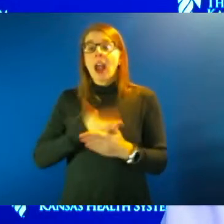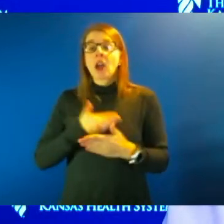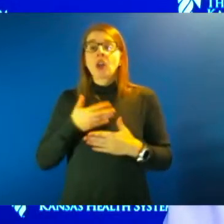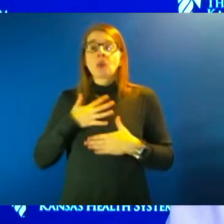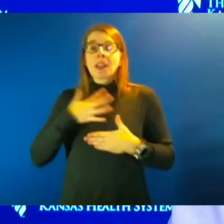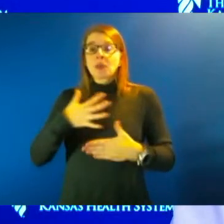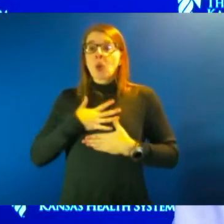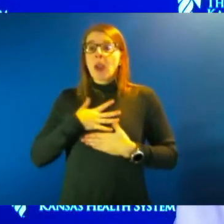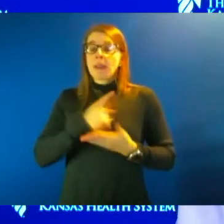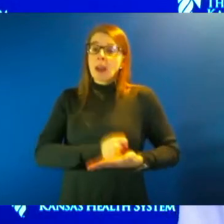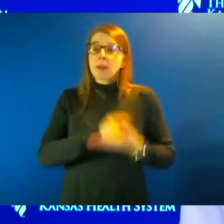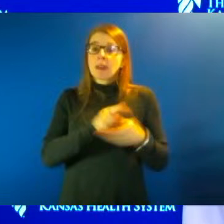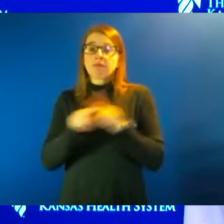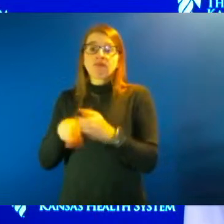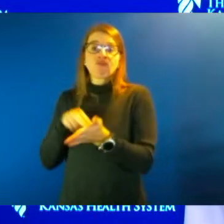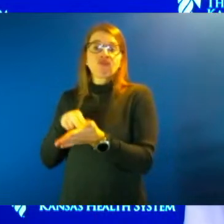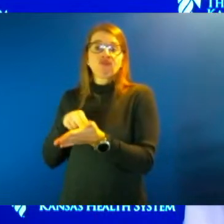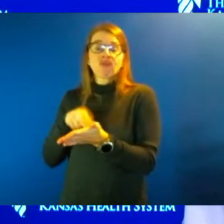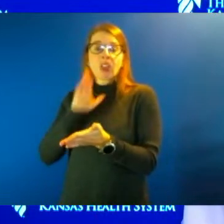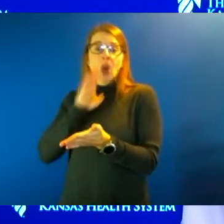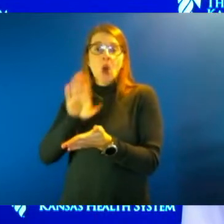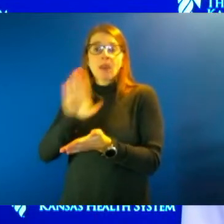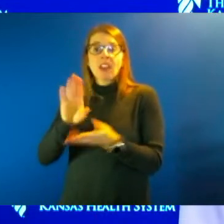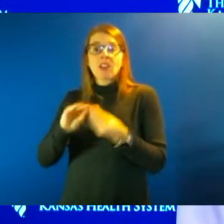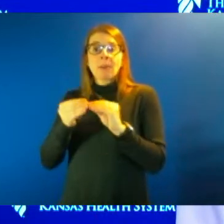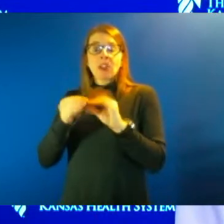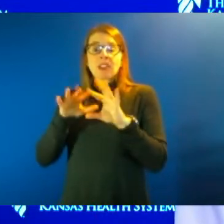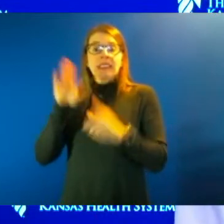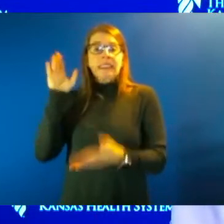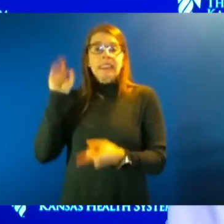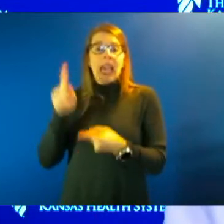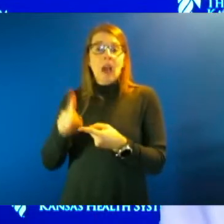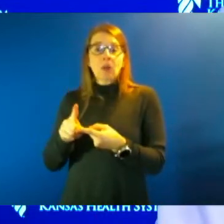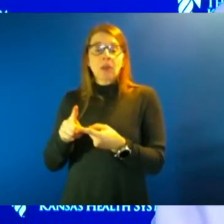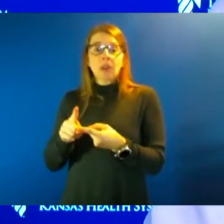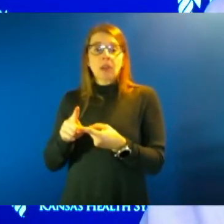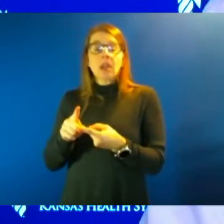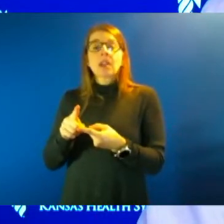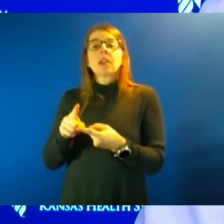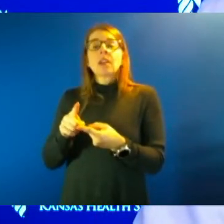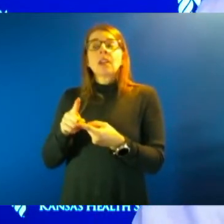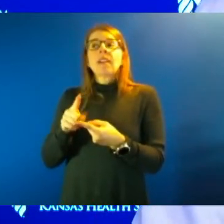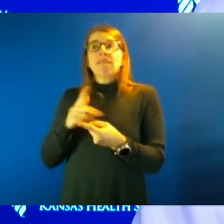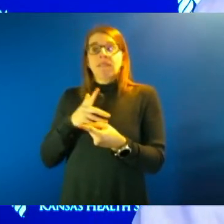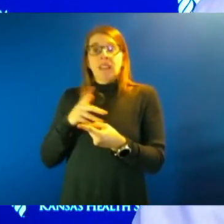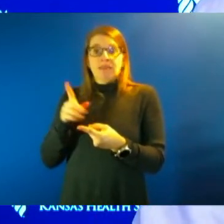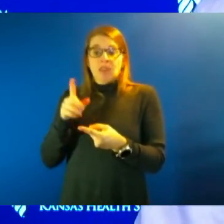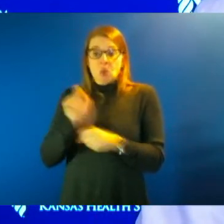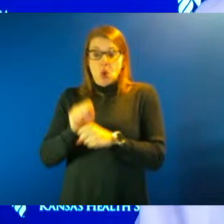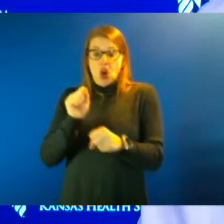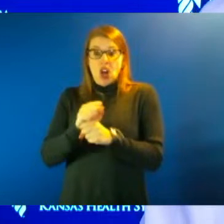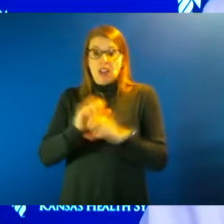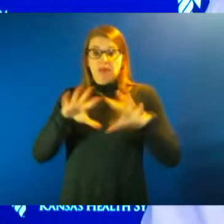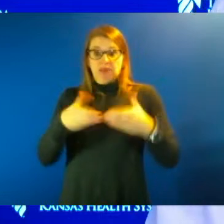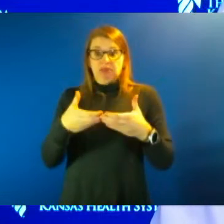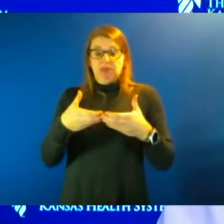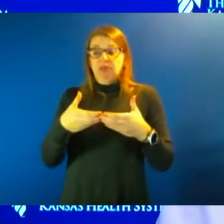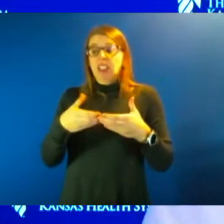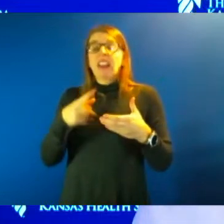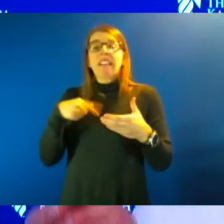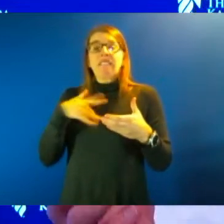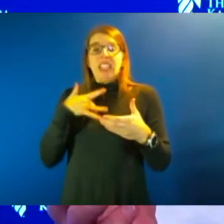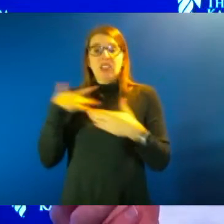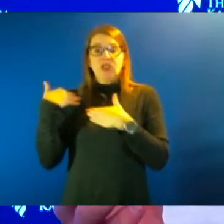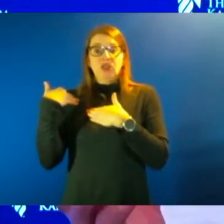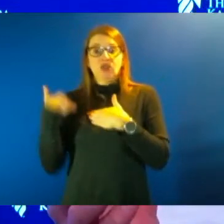who, we know their numbers are down. We know it is causing a stress on our workforce. But we are ready. We do have the capacity to do